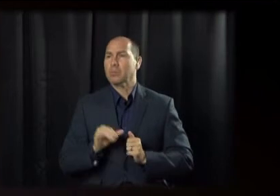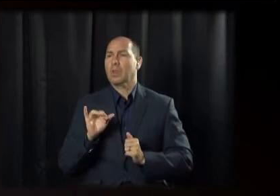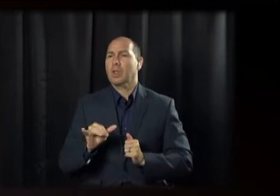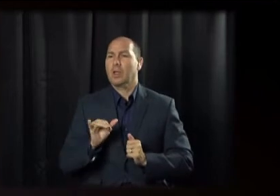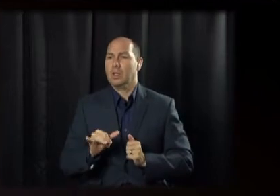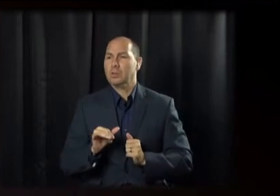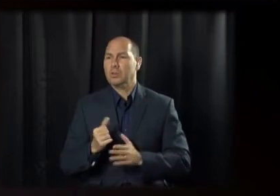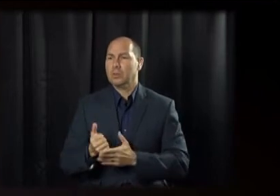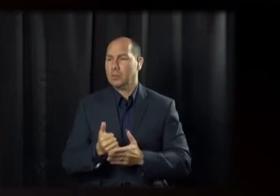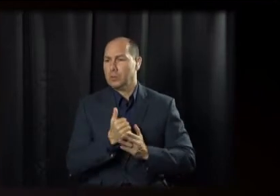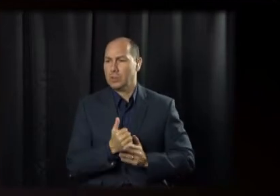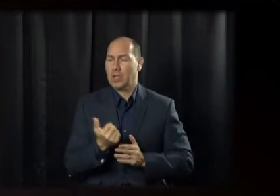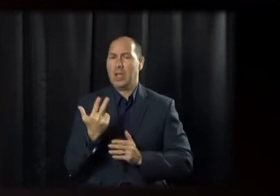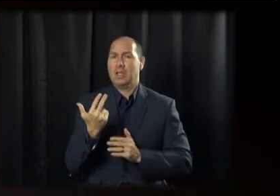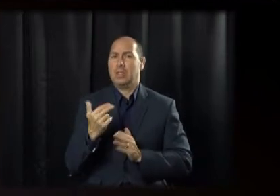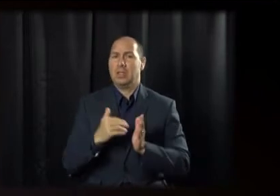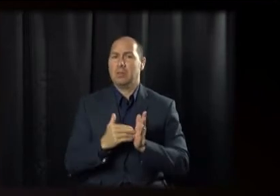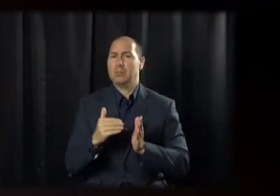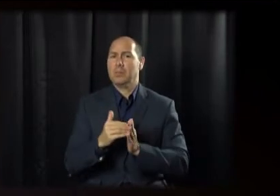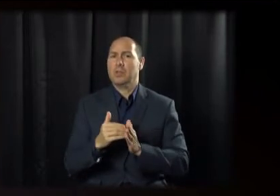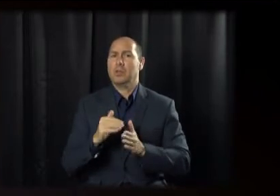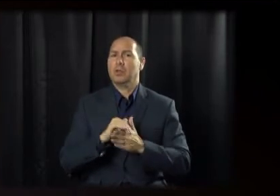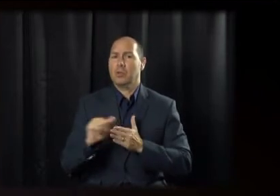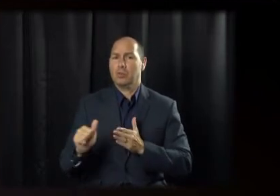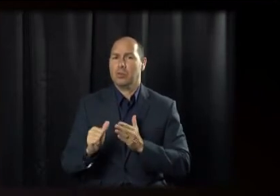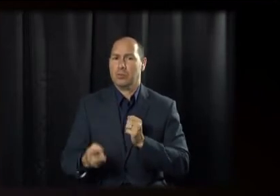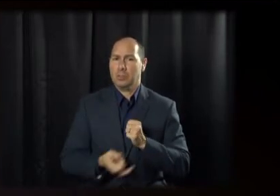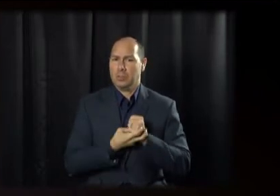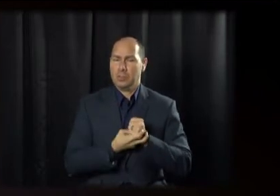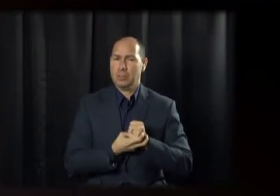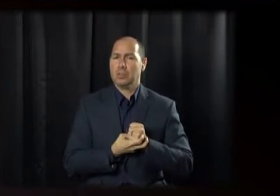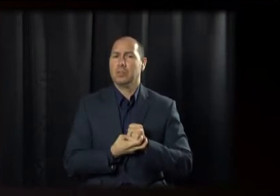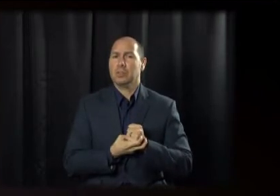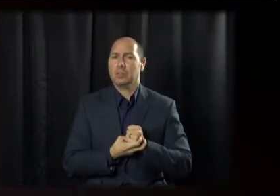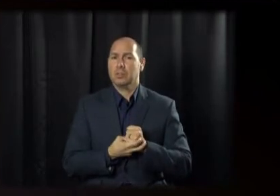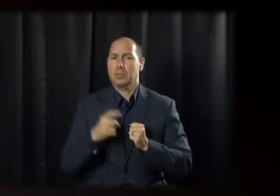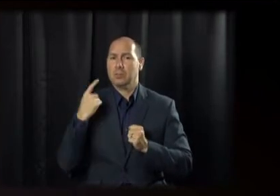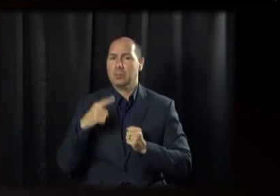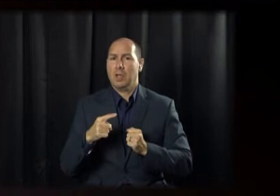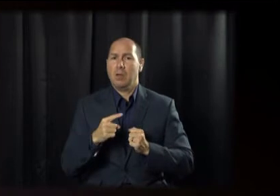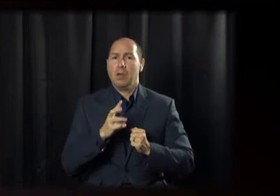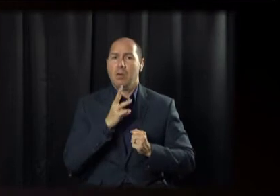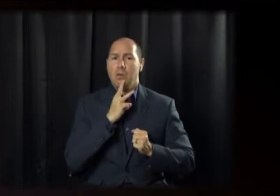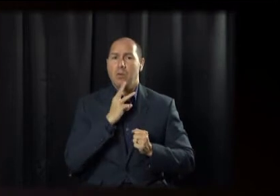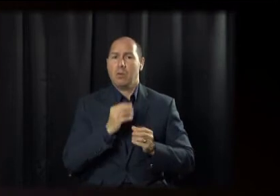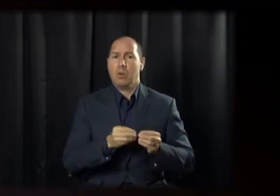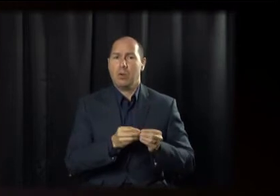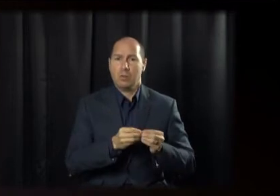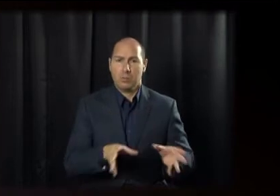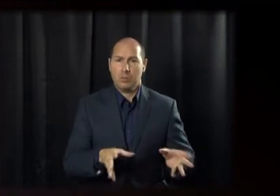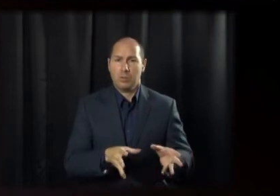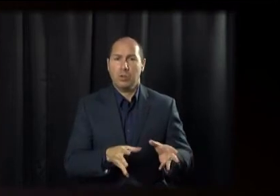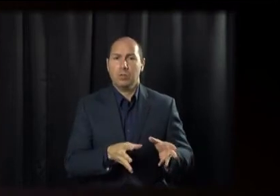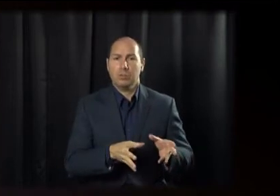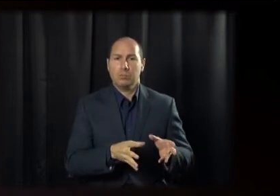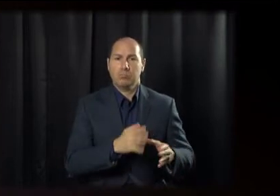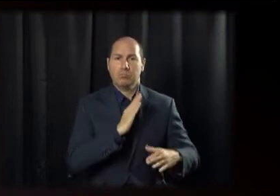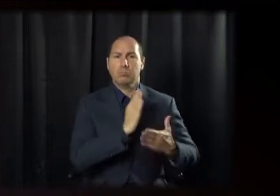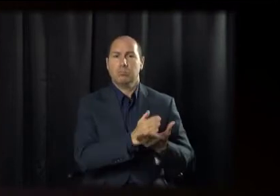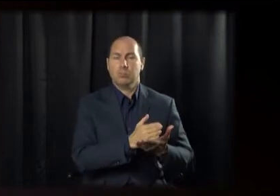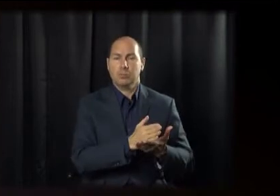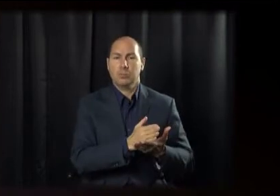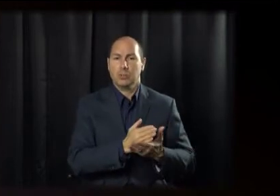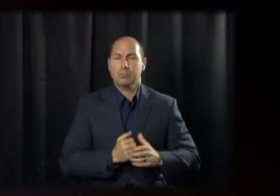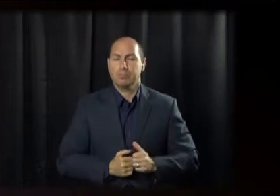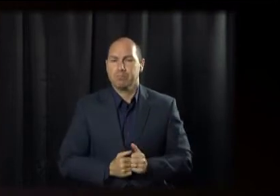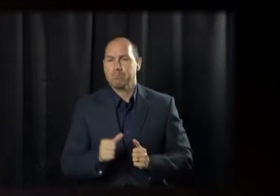in savings while providing Prasa the tools and capabilities to tackle water losses in a systematic fashion.